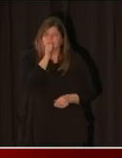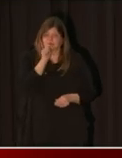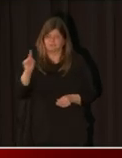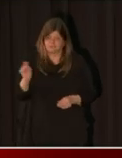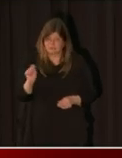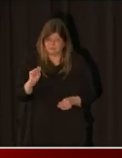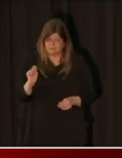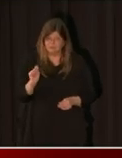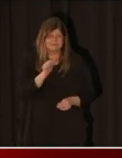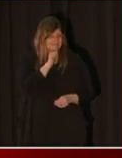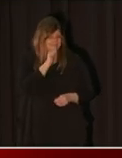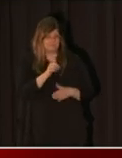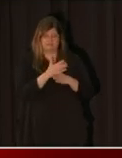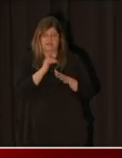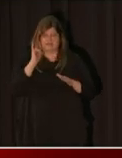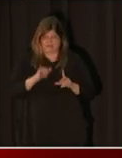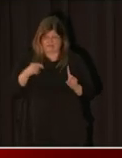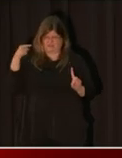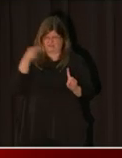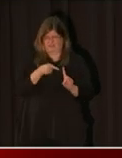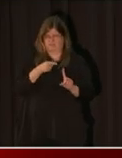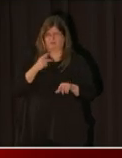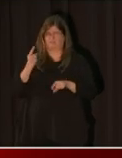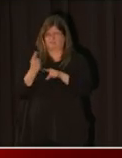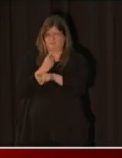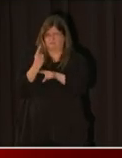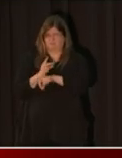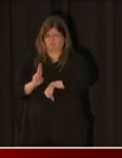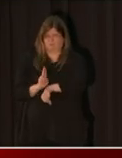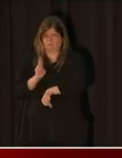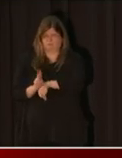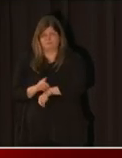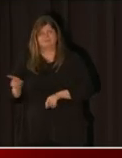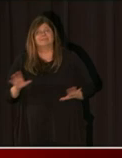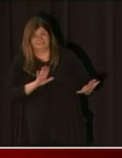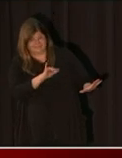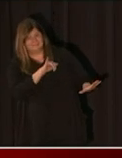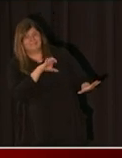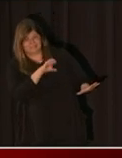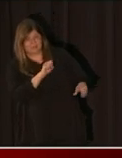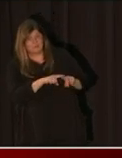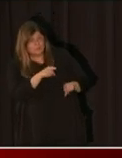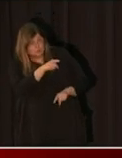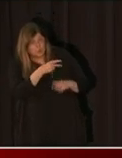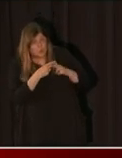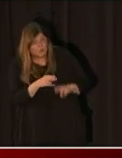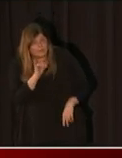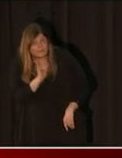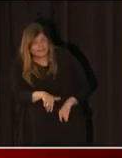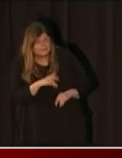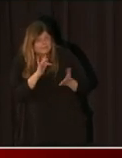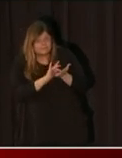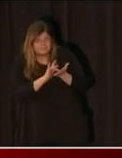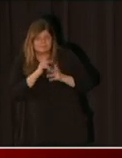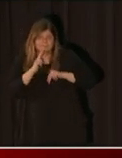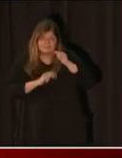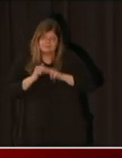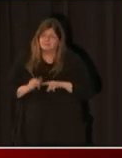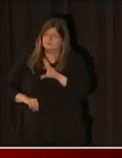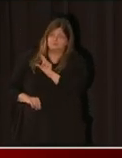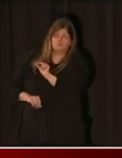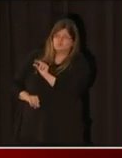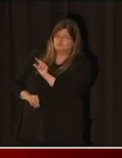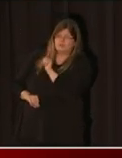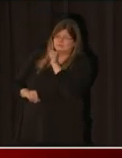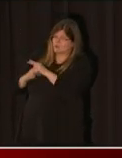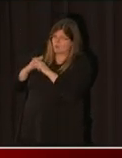an appropriate use of that space. Sure, but is that a medical facility? It is not a medical facility. And what about